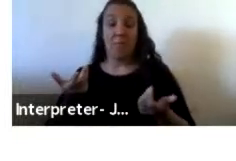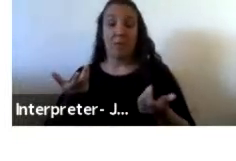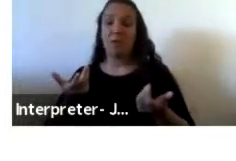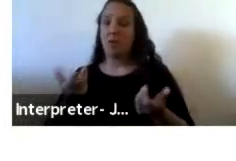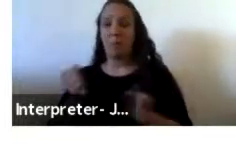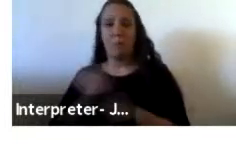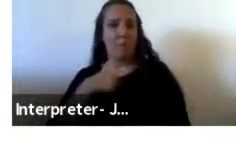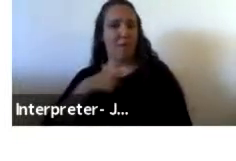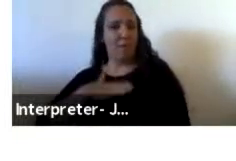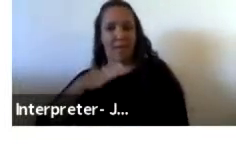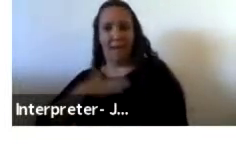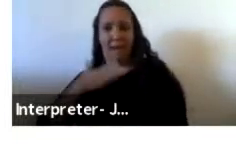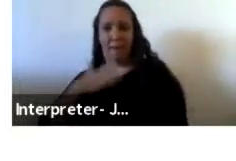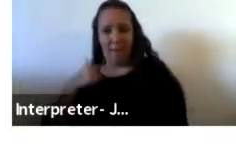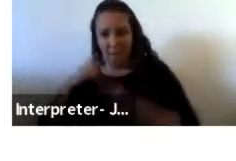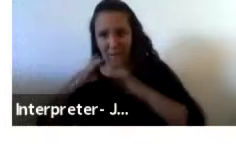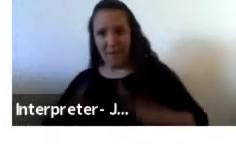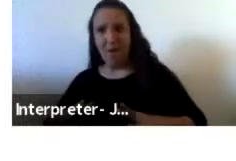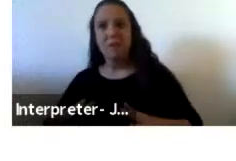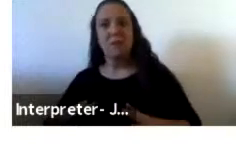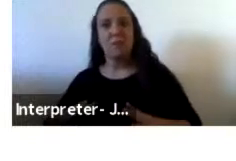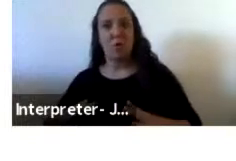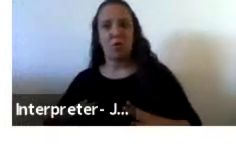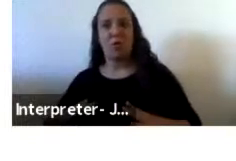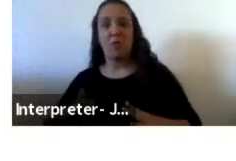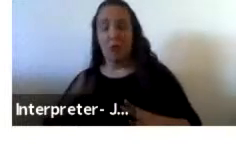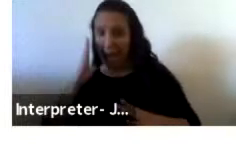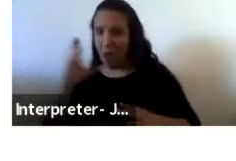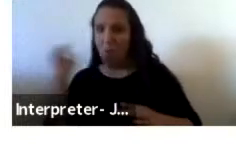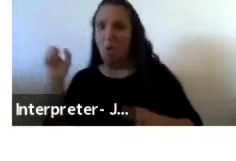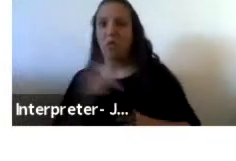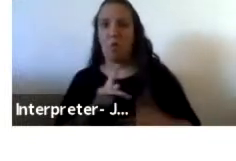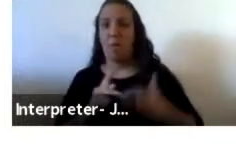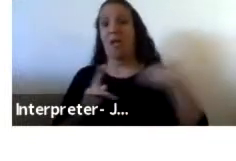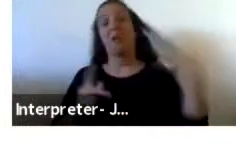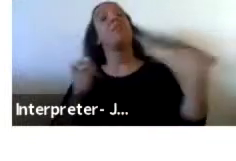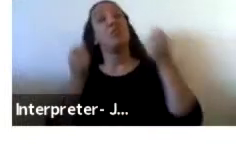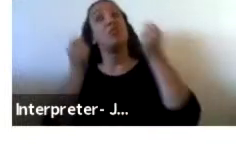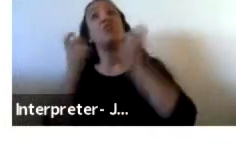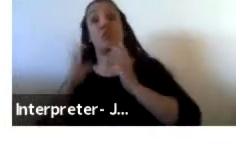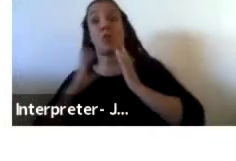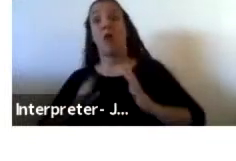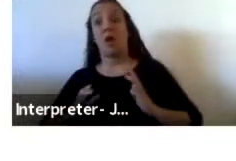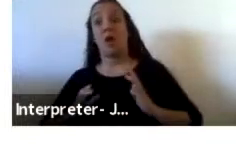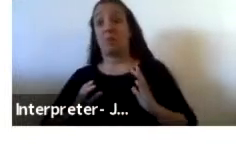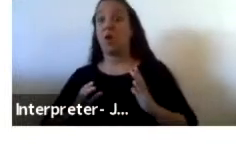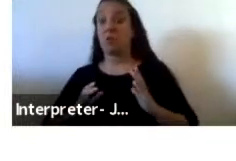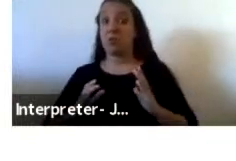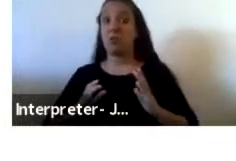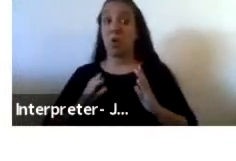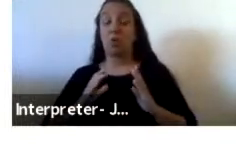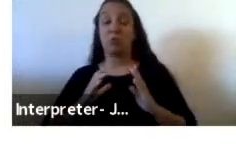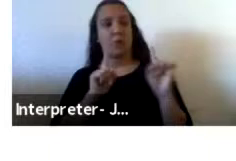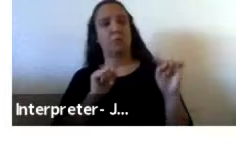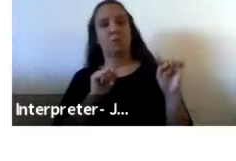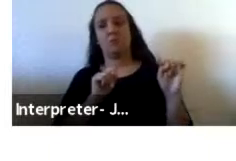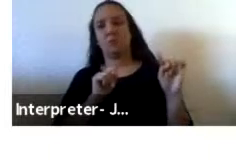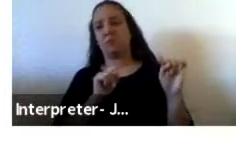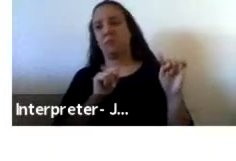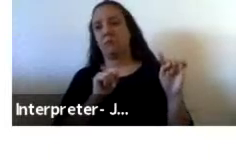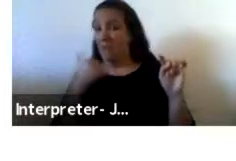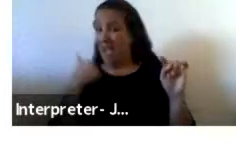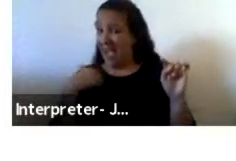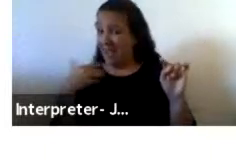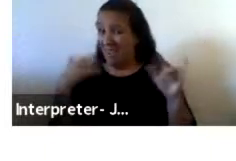customer, the happier I will be. Listen, there's a lot of customers out there that are very consistent. I've had the same cell phone number